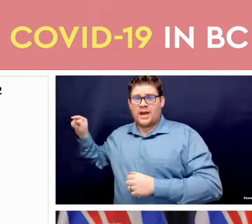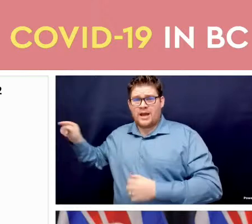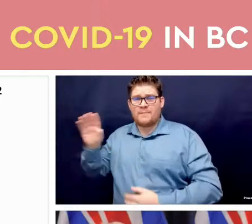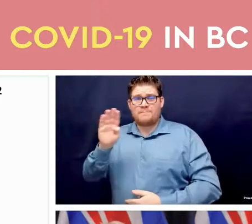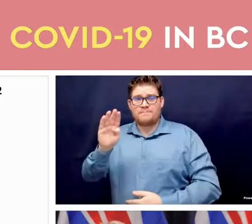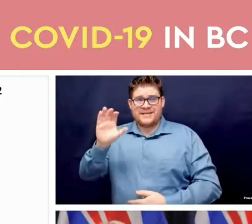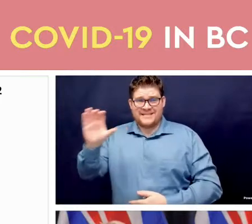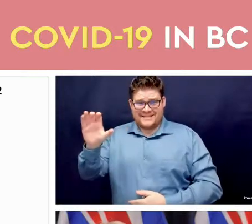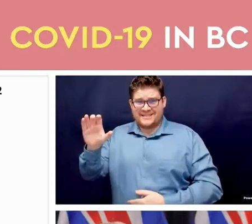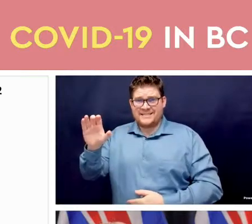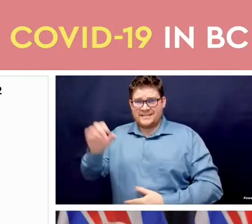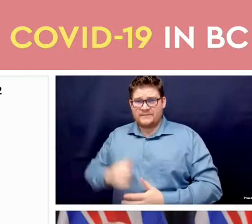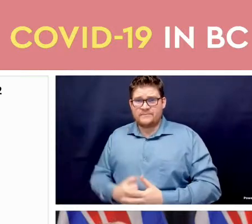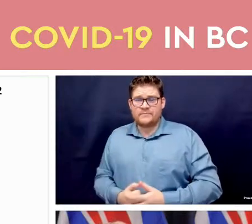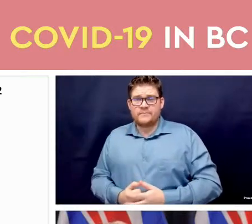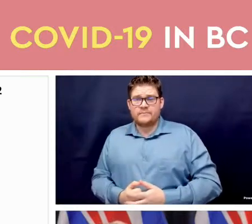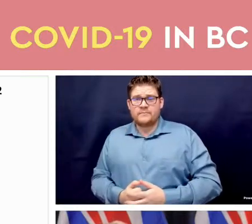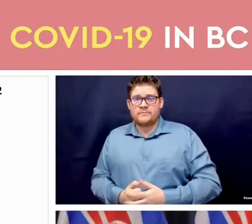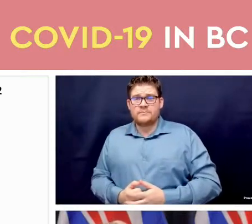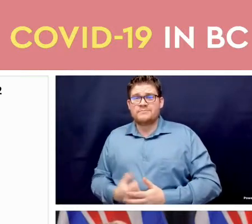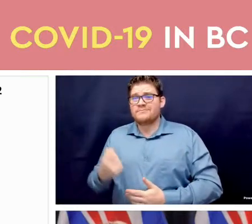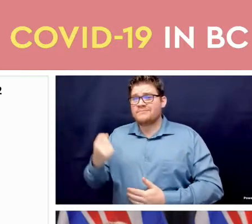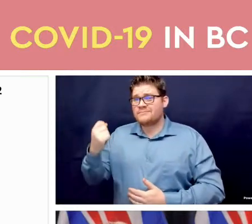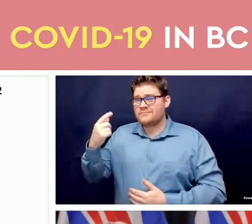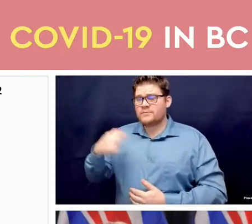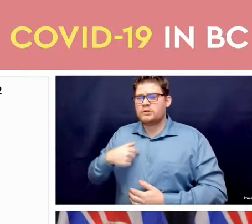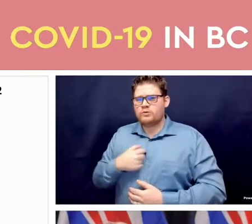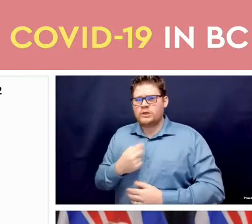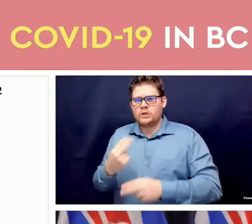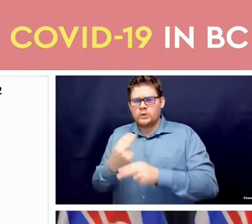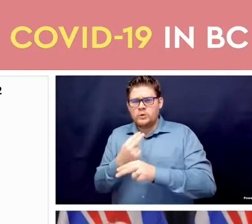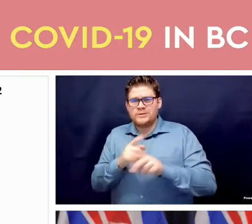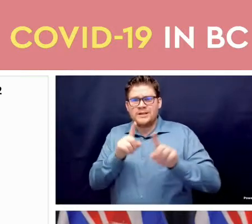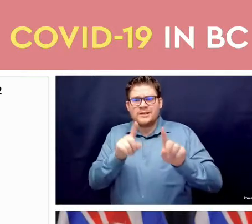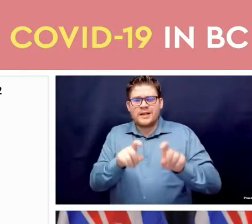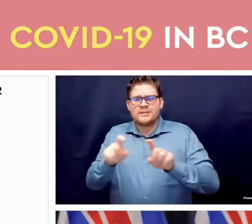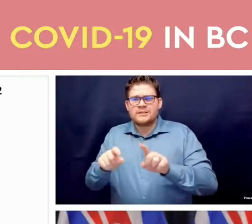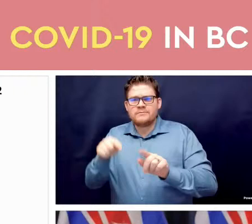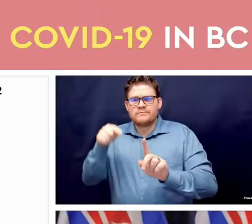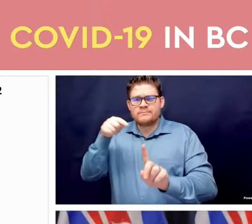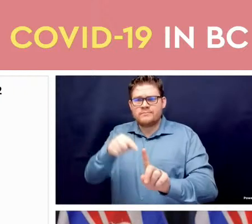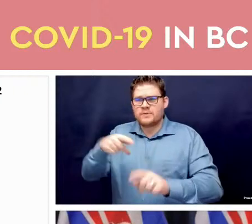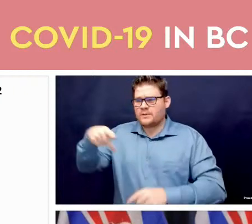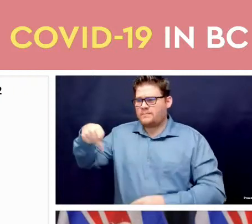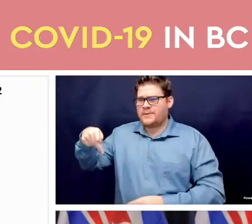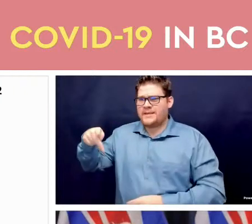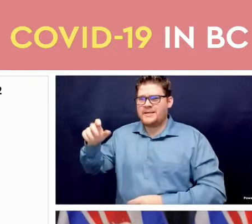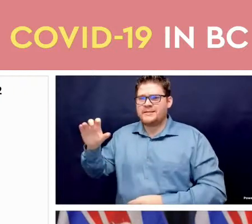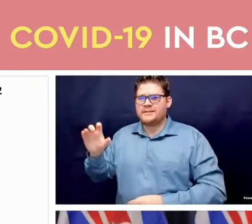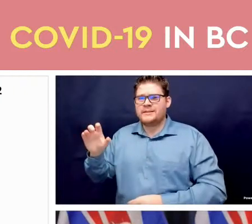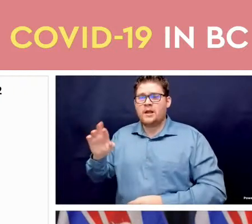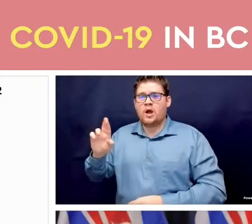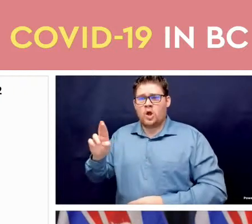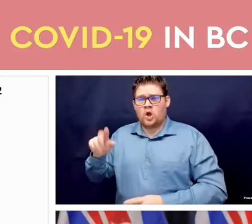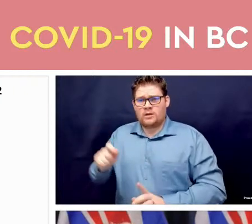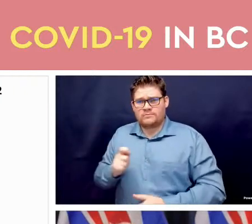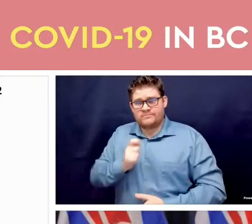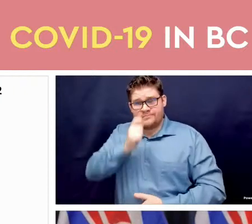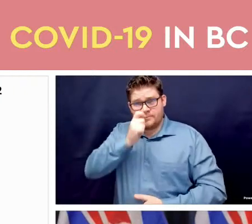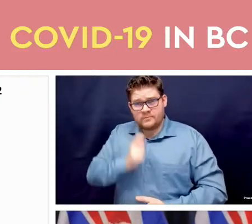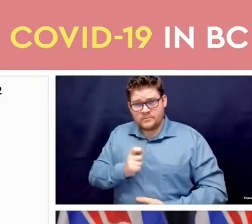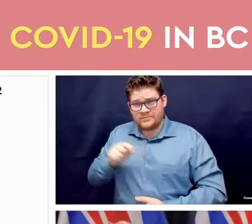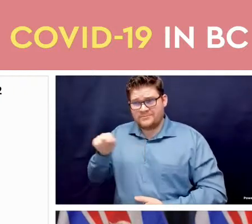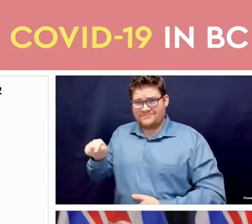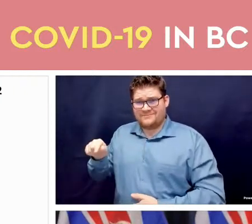at the capacity of our PCR tests for a number of weeks now as Omicron has really transmitted in our